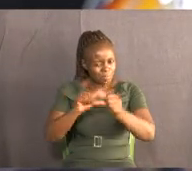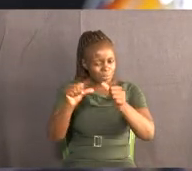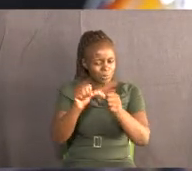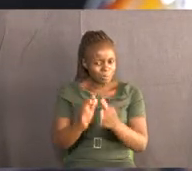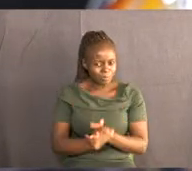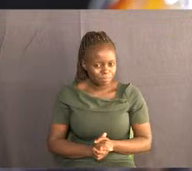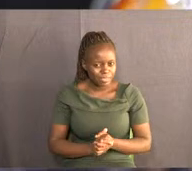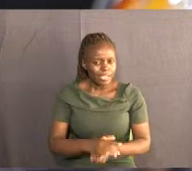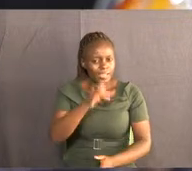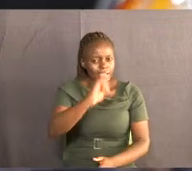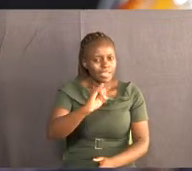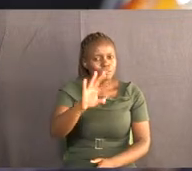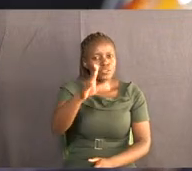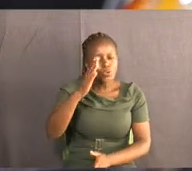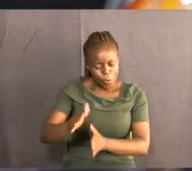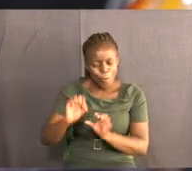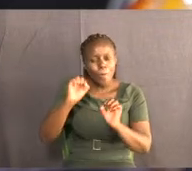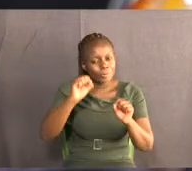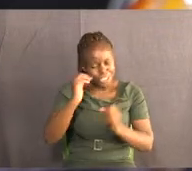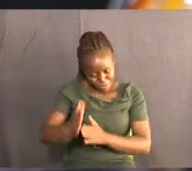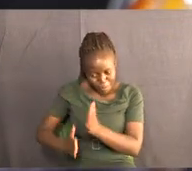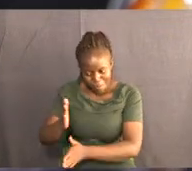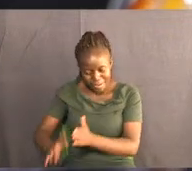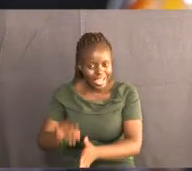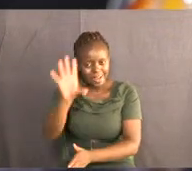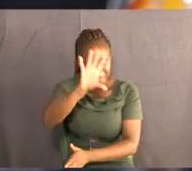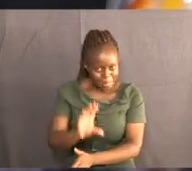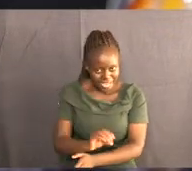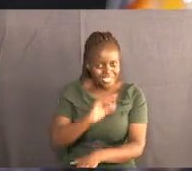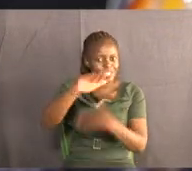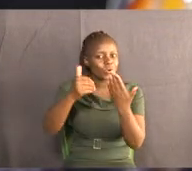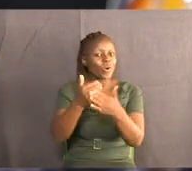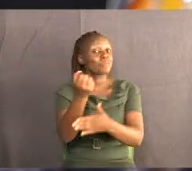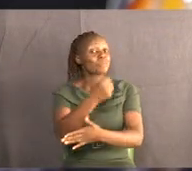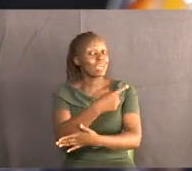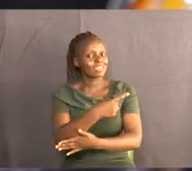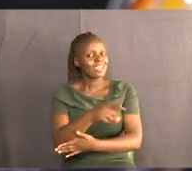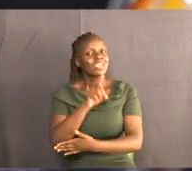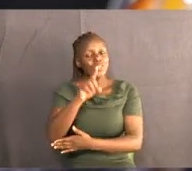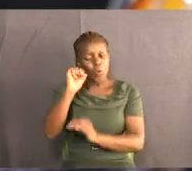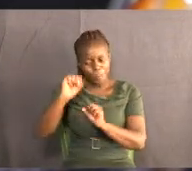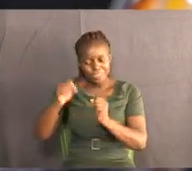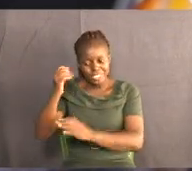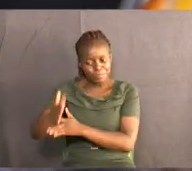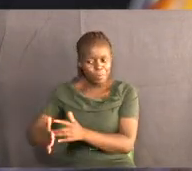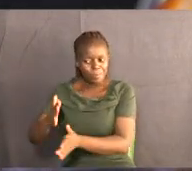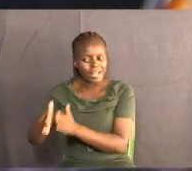are able to plan for our budgets every month, if we are able to plan for